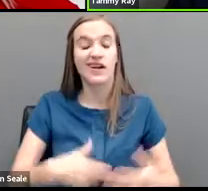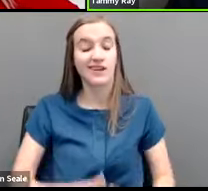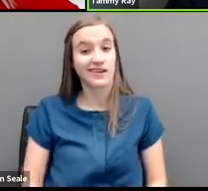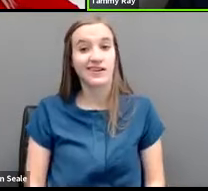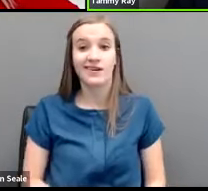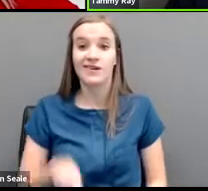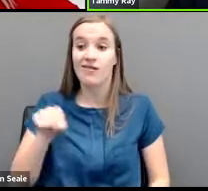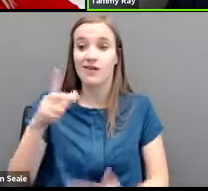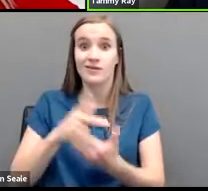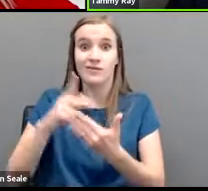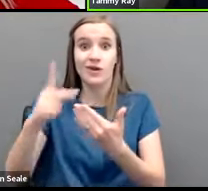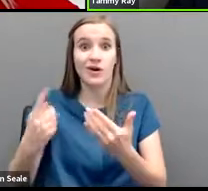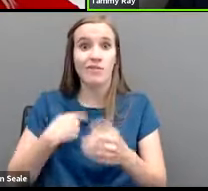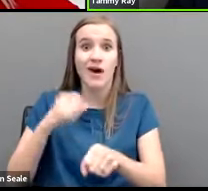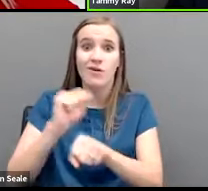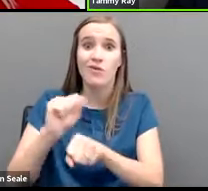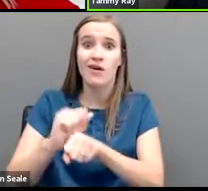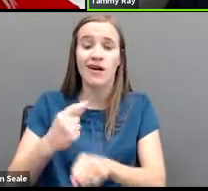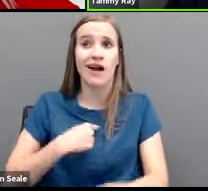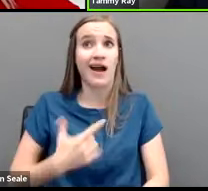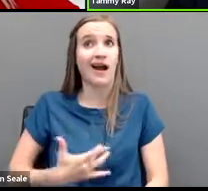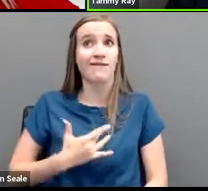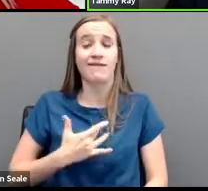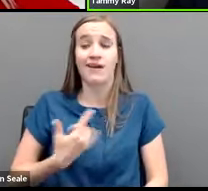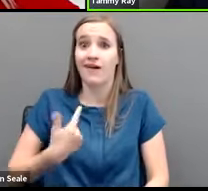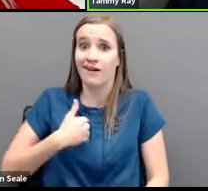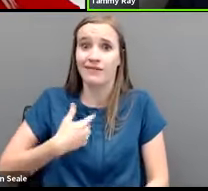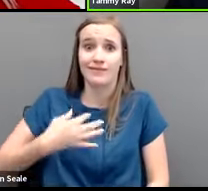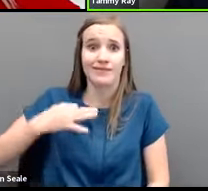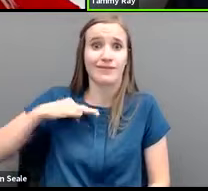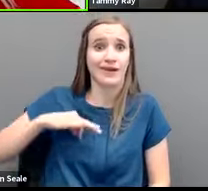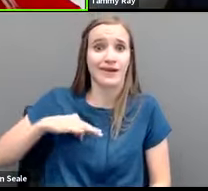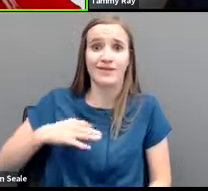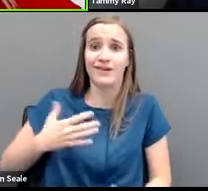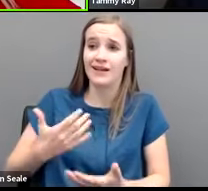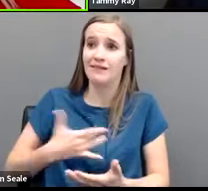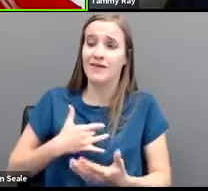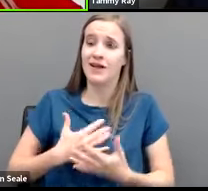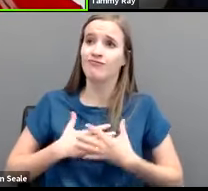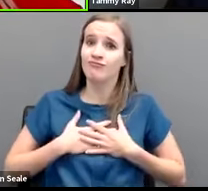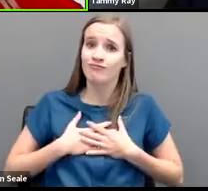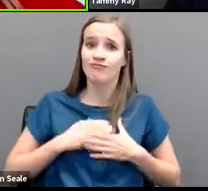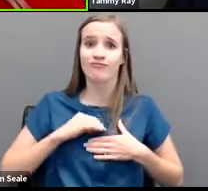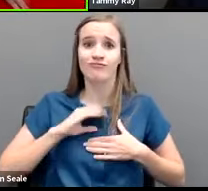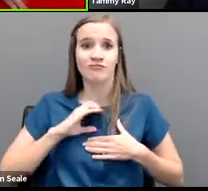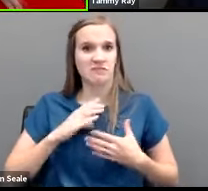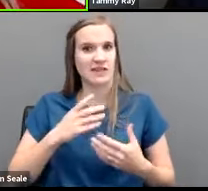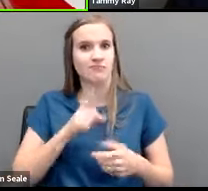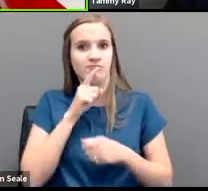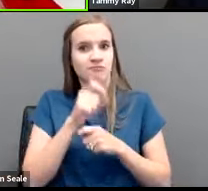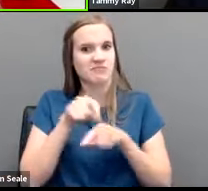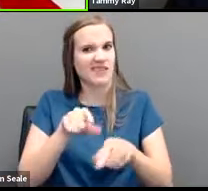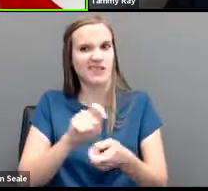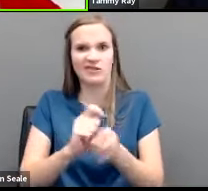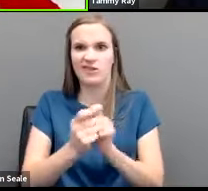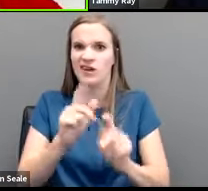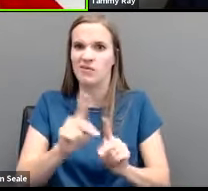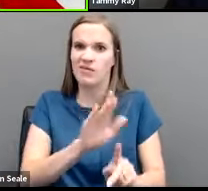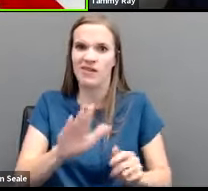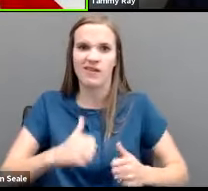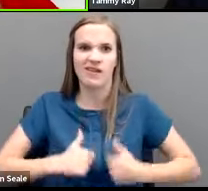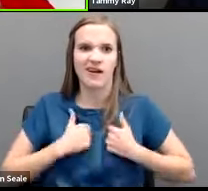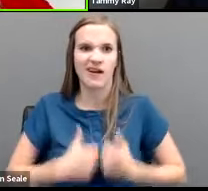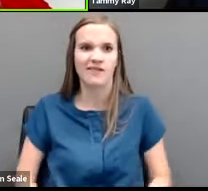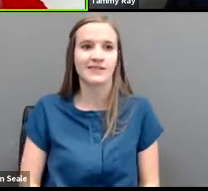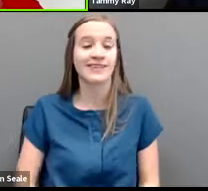that I have ever worked in. That's It's fantastic. life changing. It is life changing, and I appreciate the program.